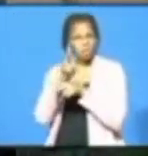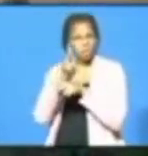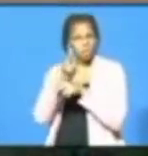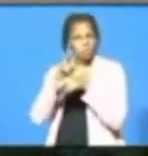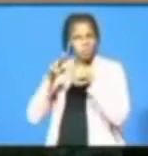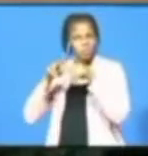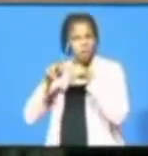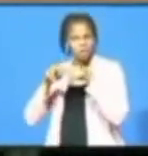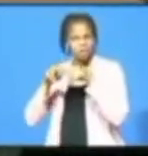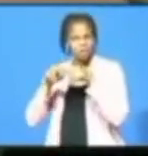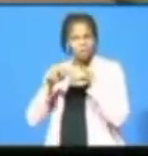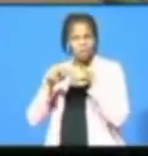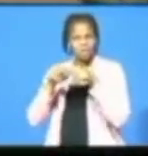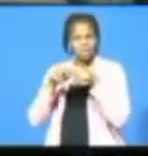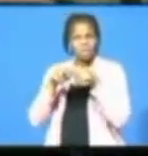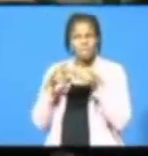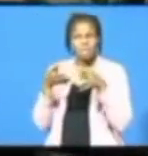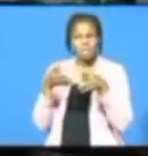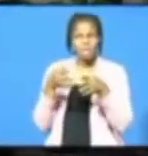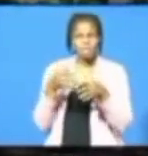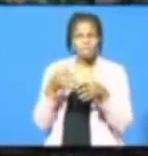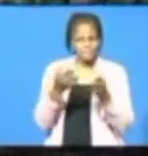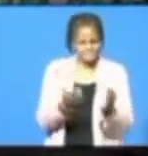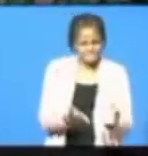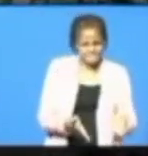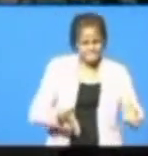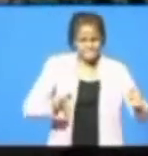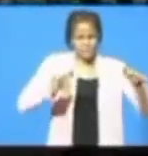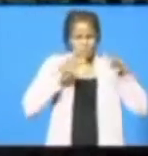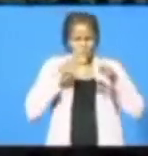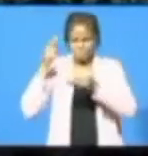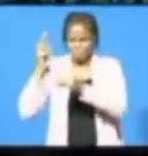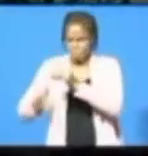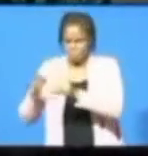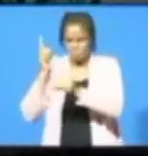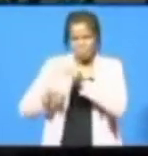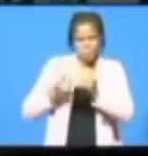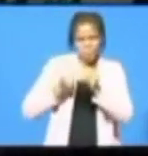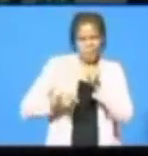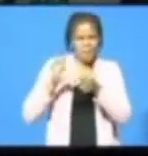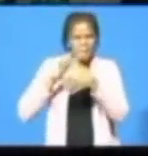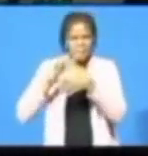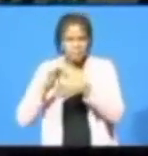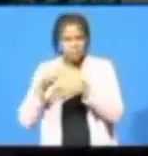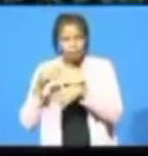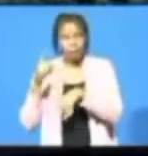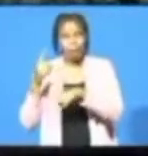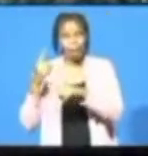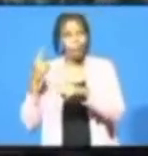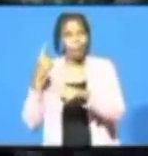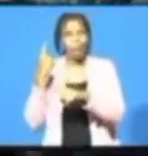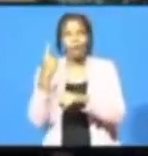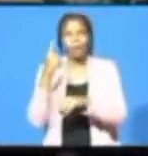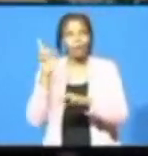a corn some meat, and there is one that we can't call Adventist.